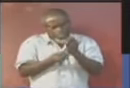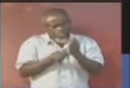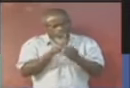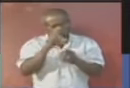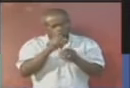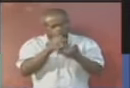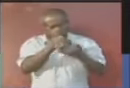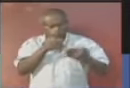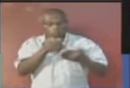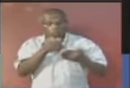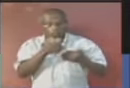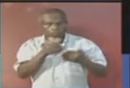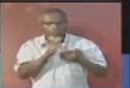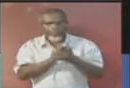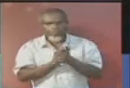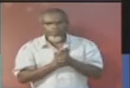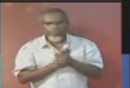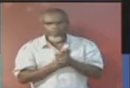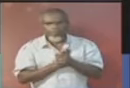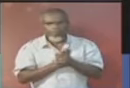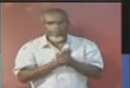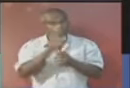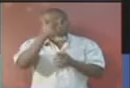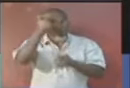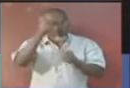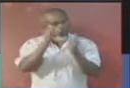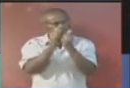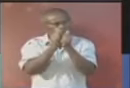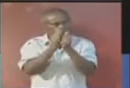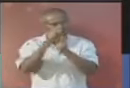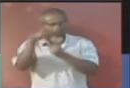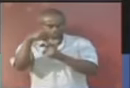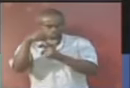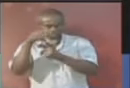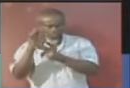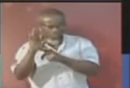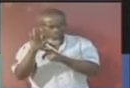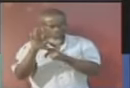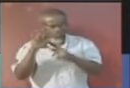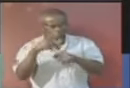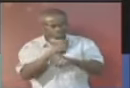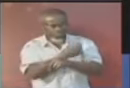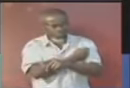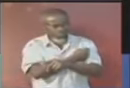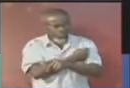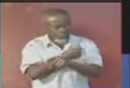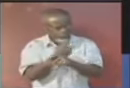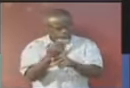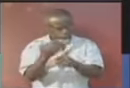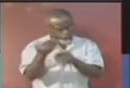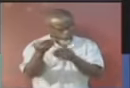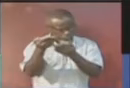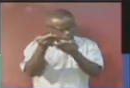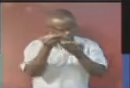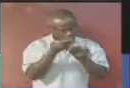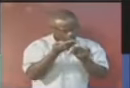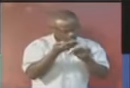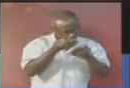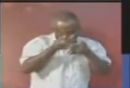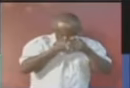With respects to the Pfizer vaccine being rumored to have come into the country on the down low and been